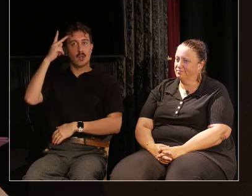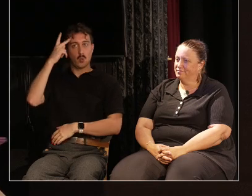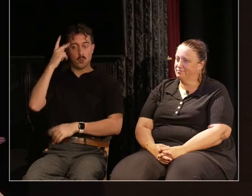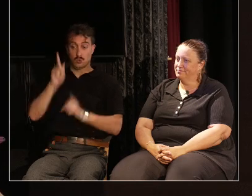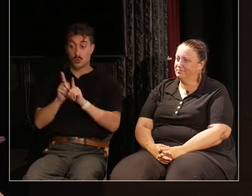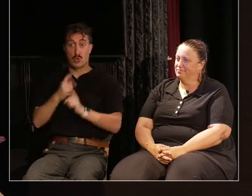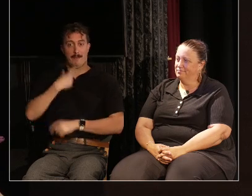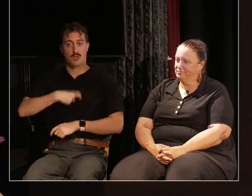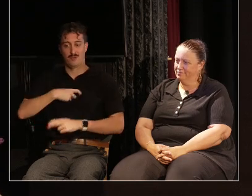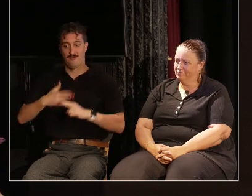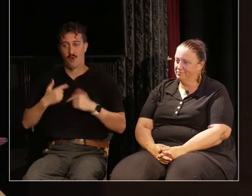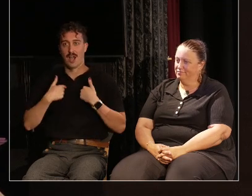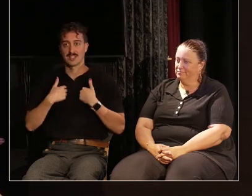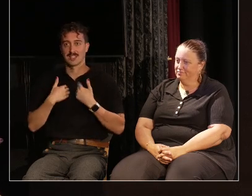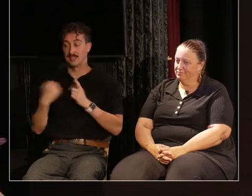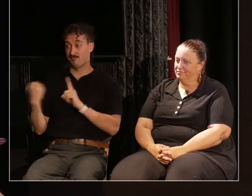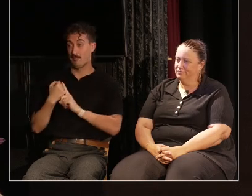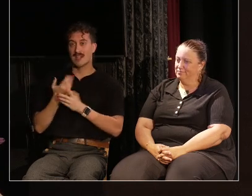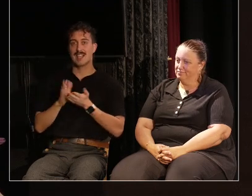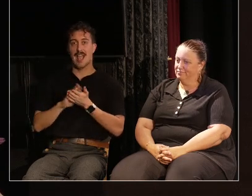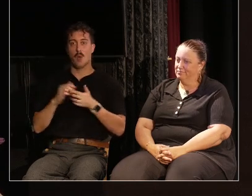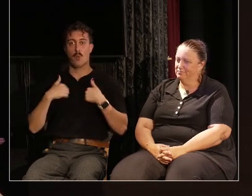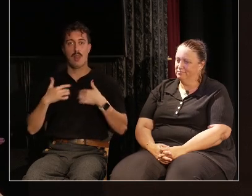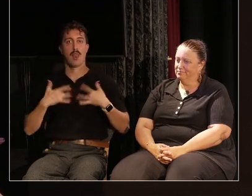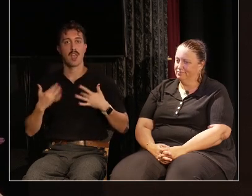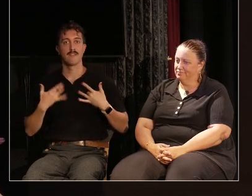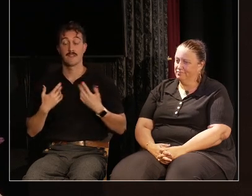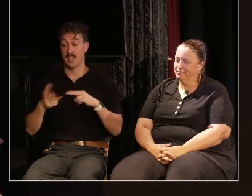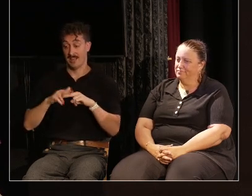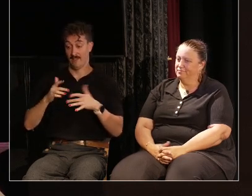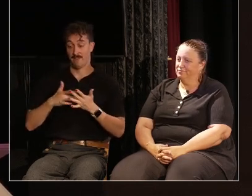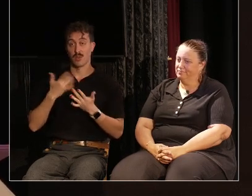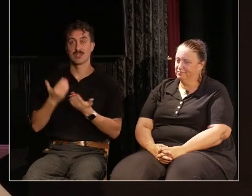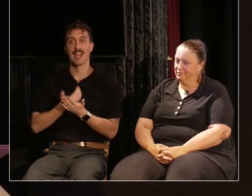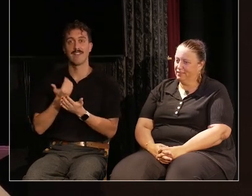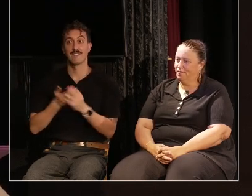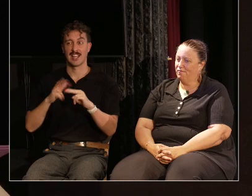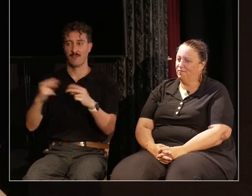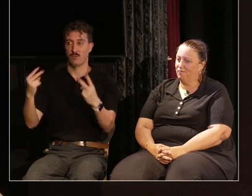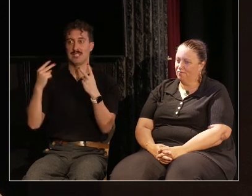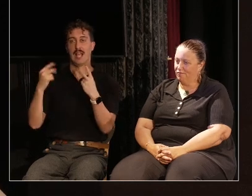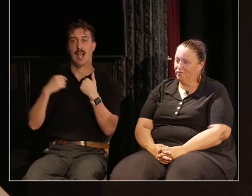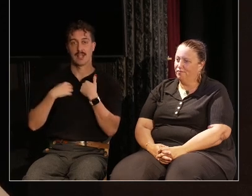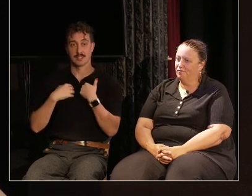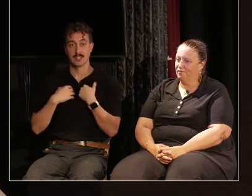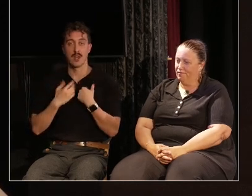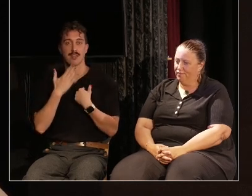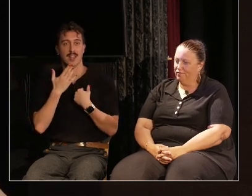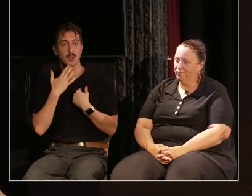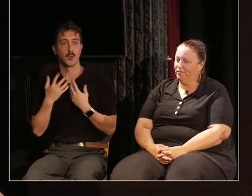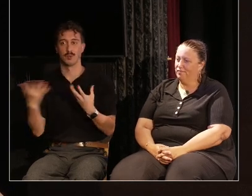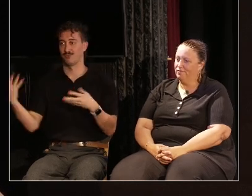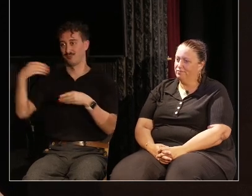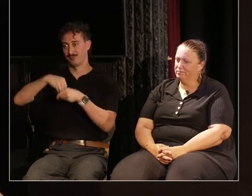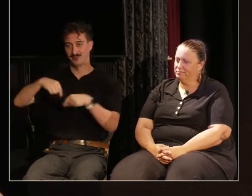who we are, how we live, how we feel safe, and whether we are seen. So I thank you all for joining us. I thank all of you for joining